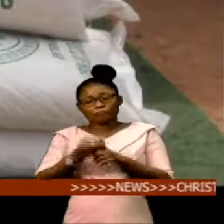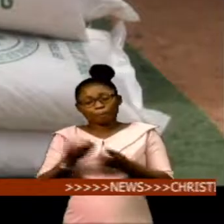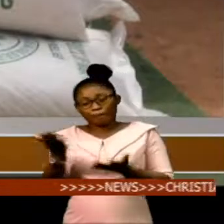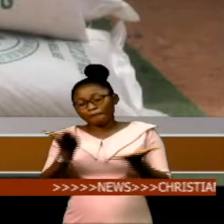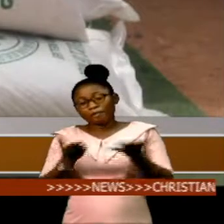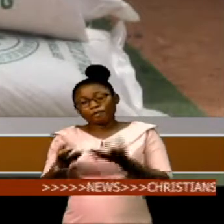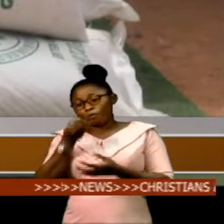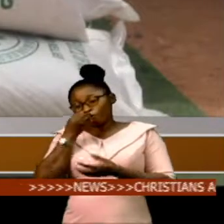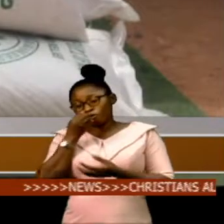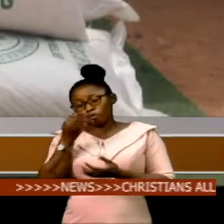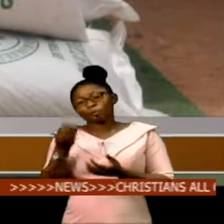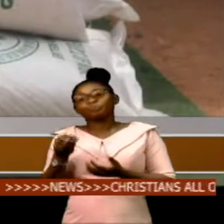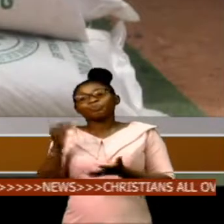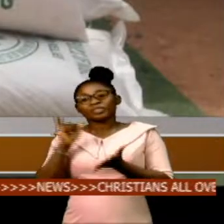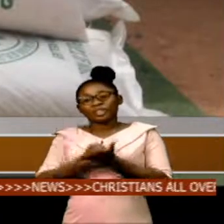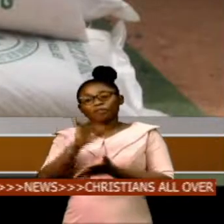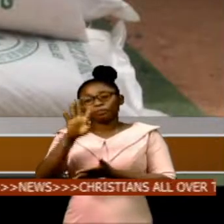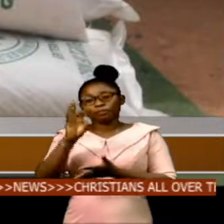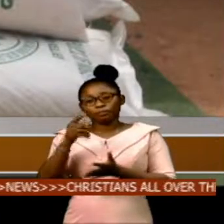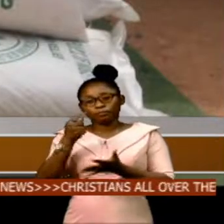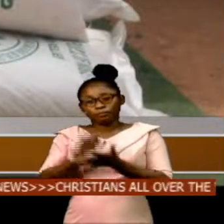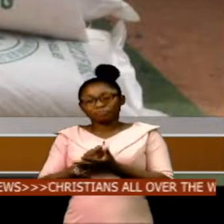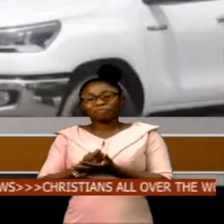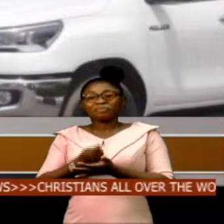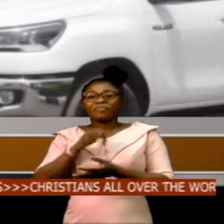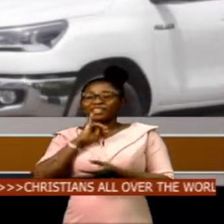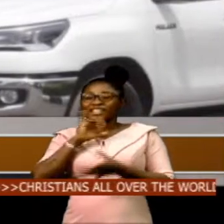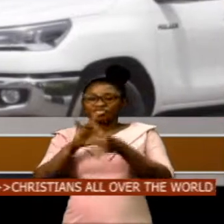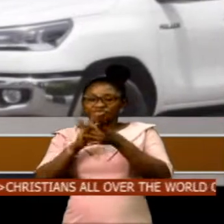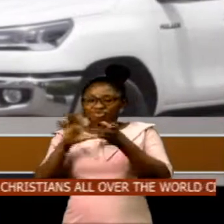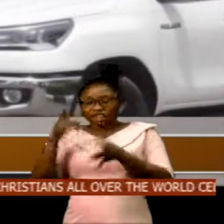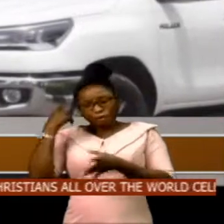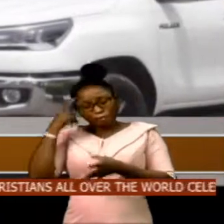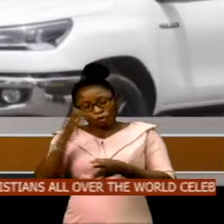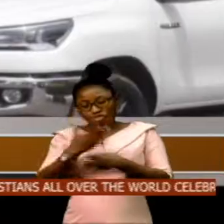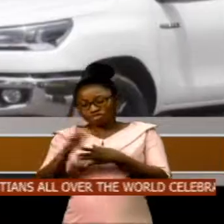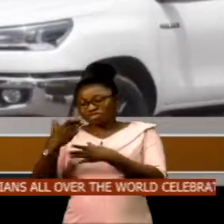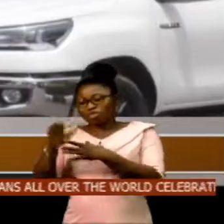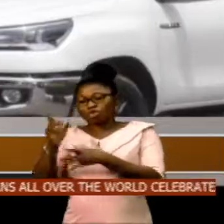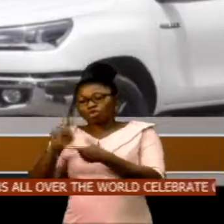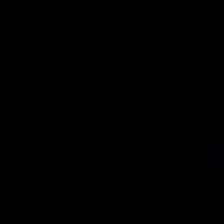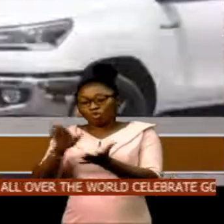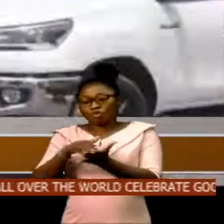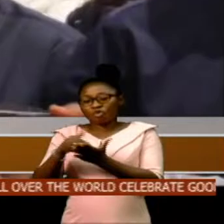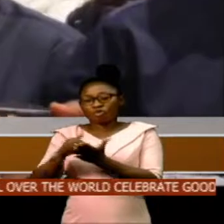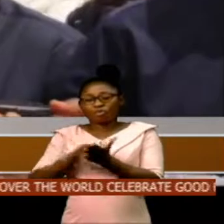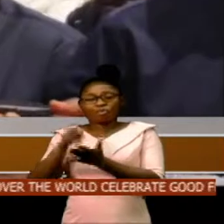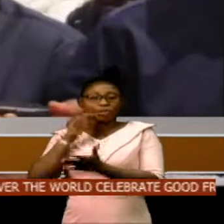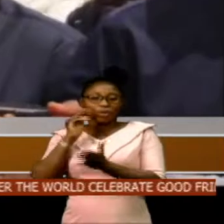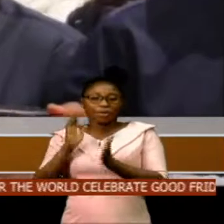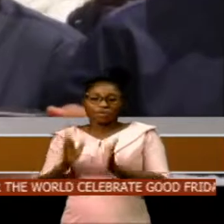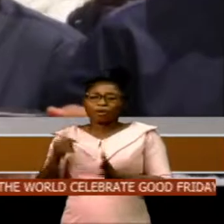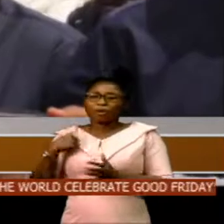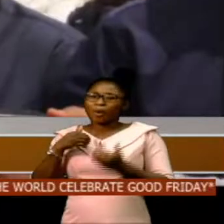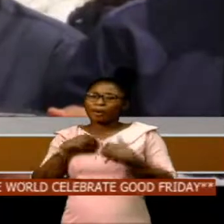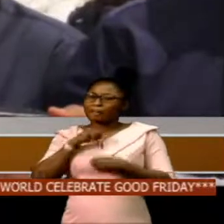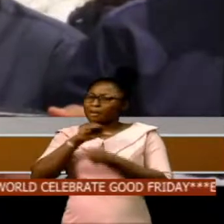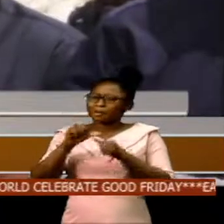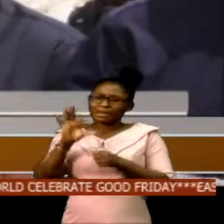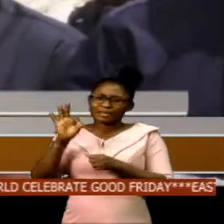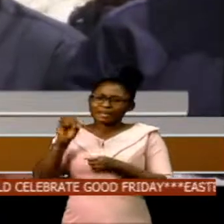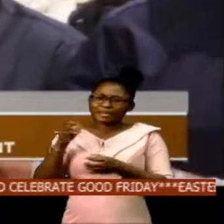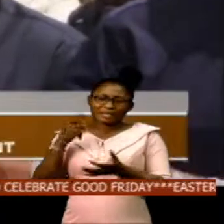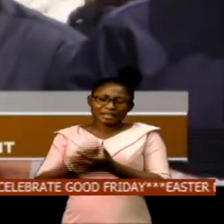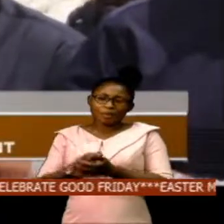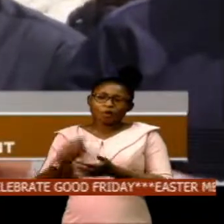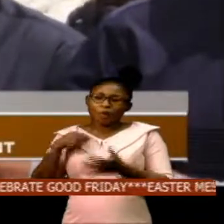the available food items that 40,000 metric tons is being released for distribution to vulnerable Nigerians. We have about 90,000.